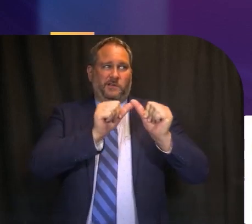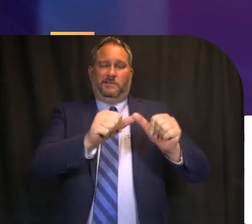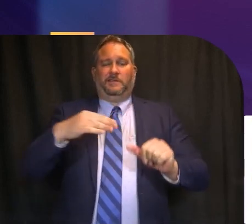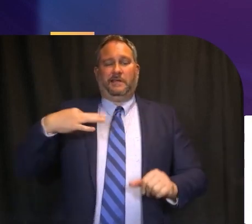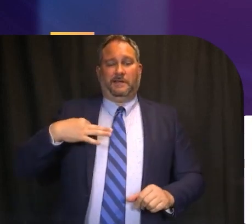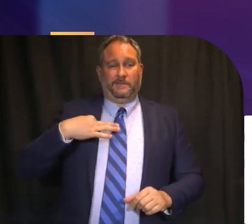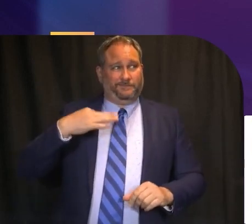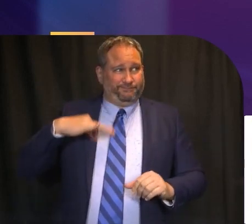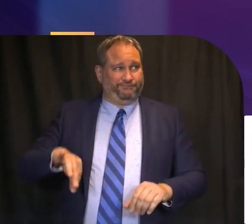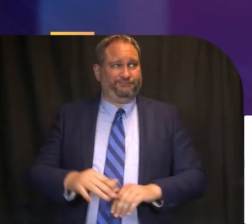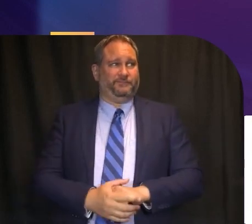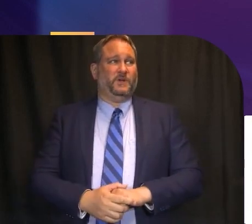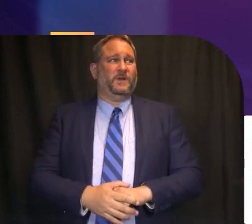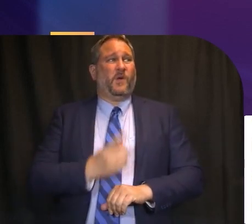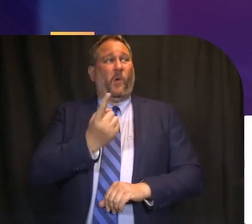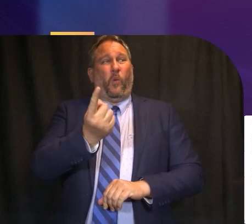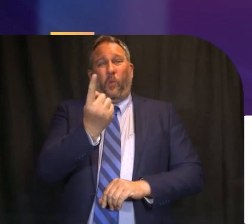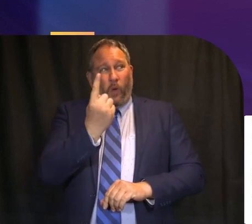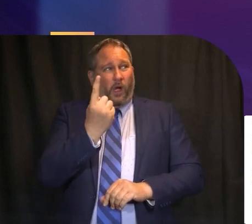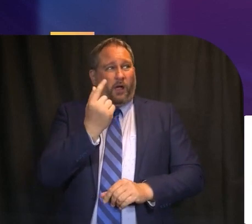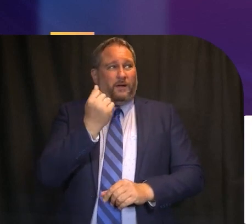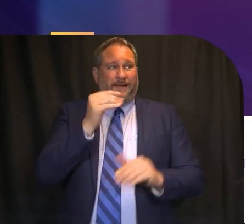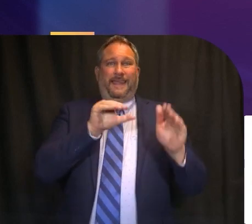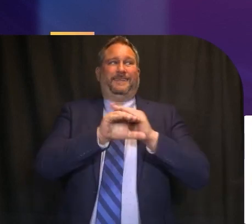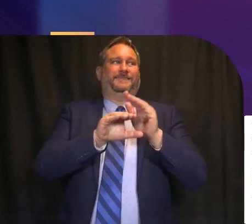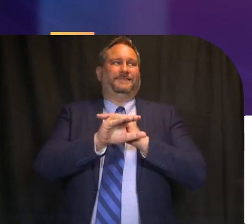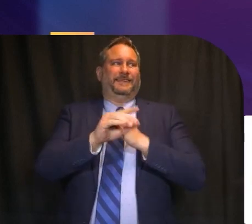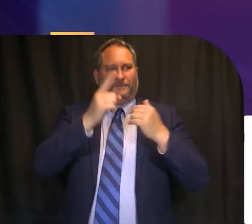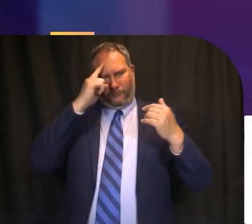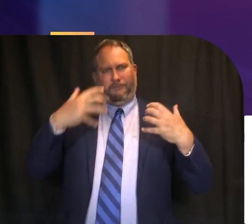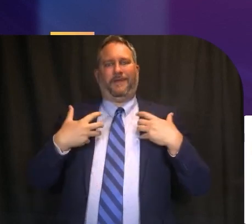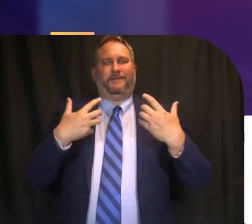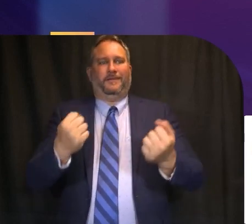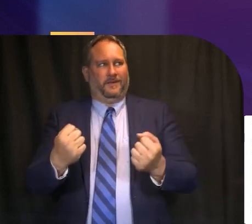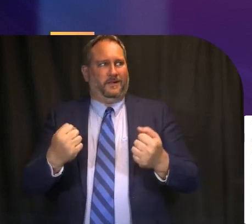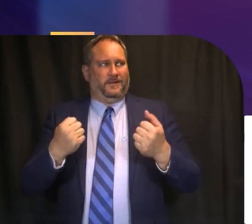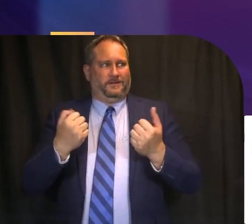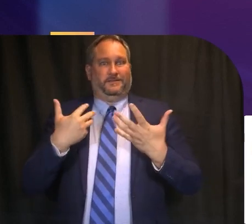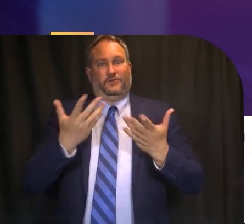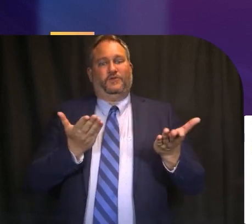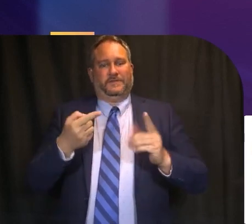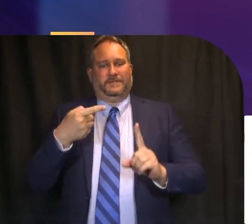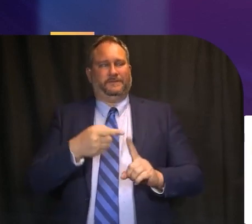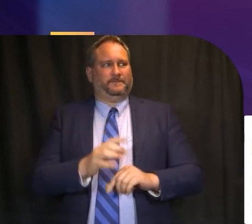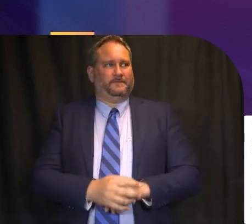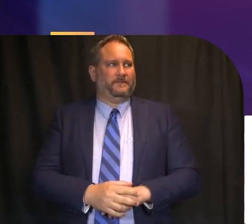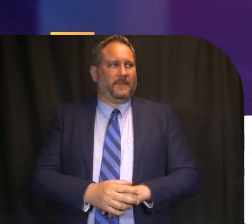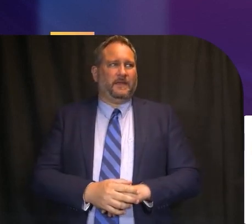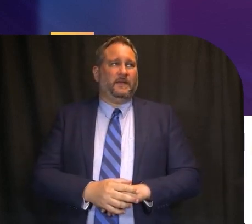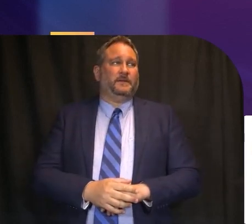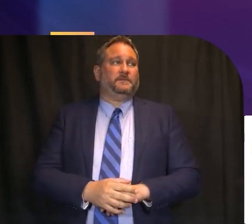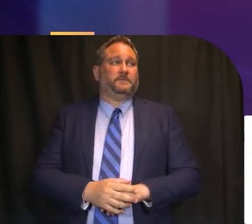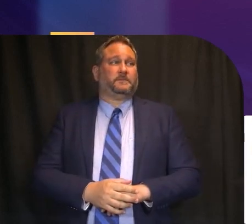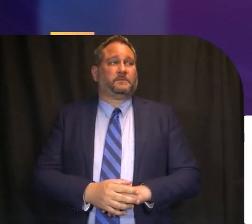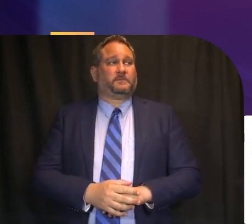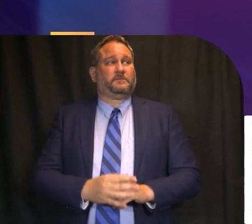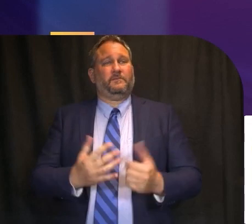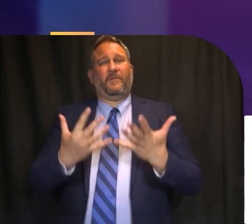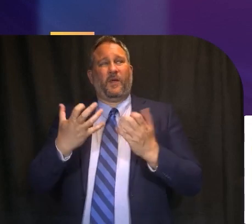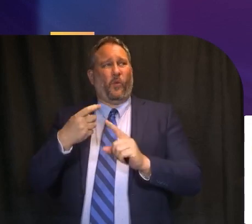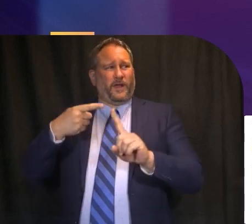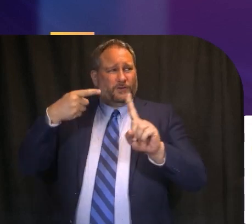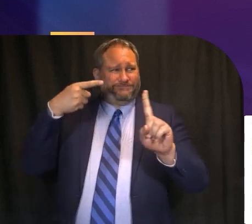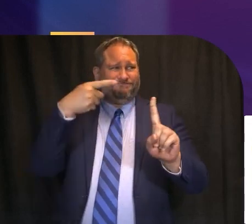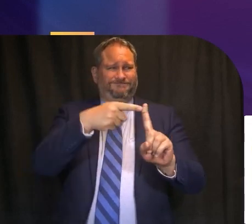for disabled veterans on Guam. And I look forward to one of Vero's initiatives addressing this issue. But I'll let my friend and battle buddy